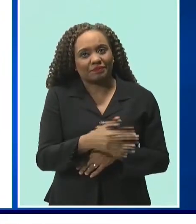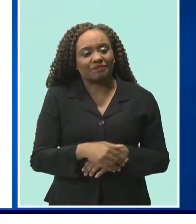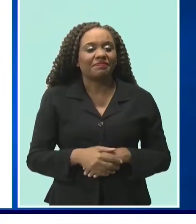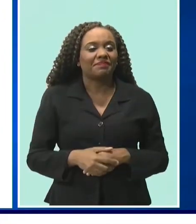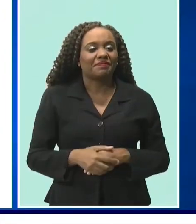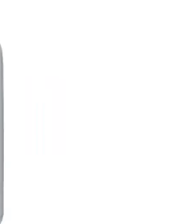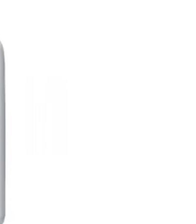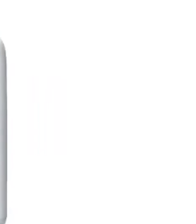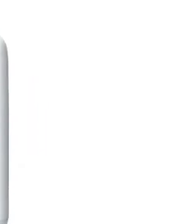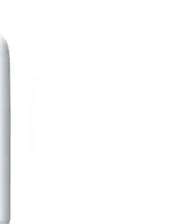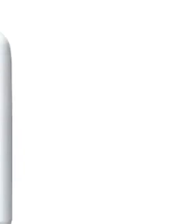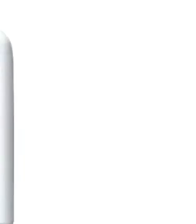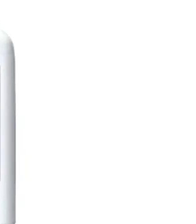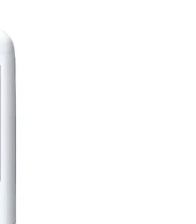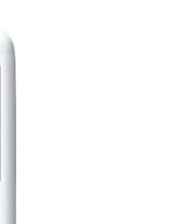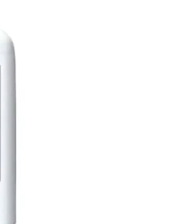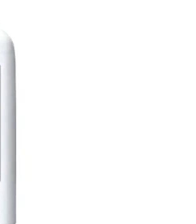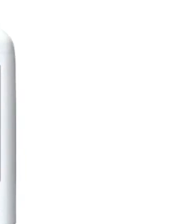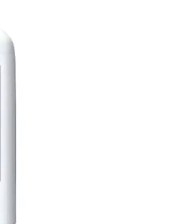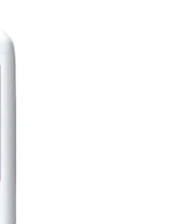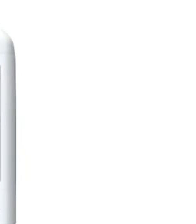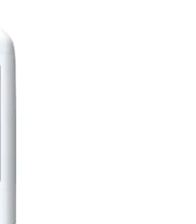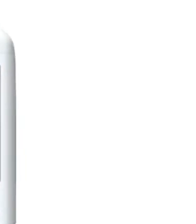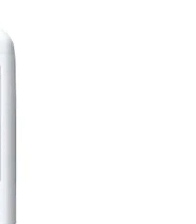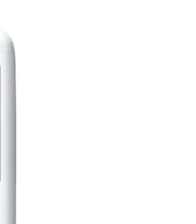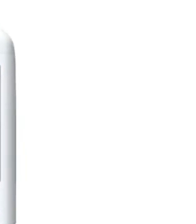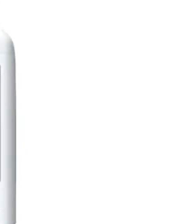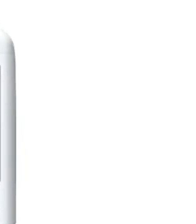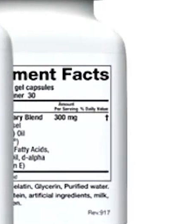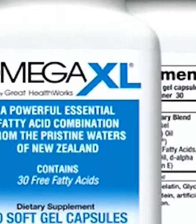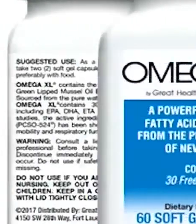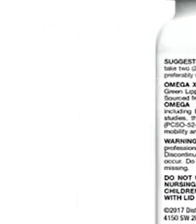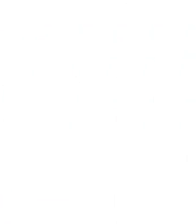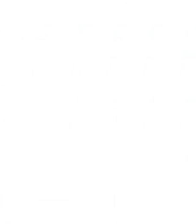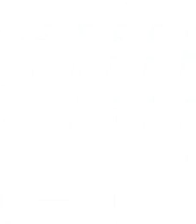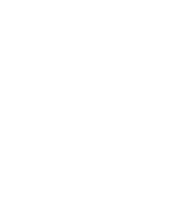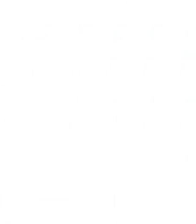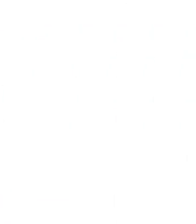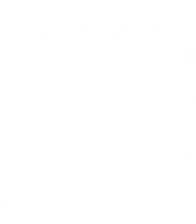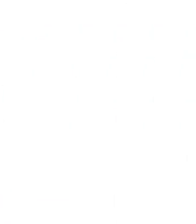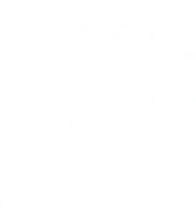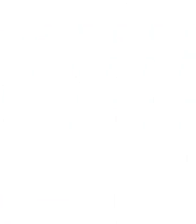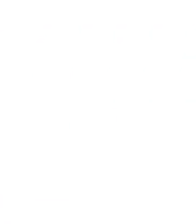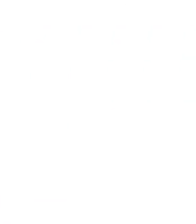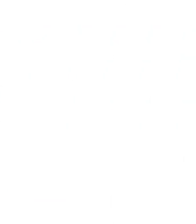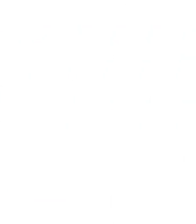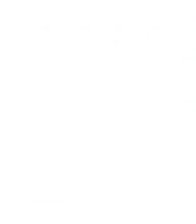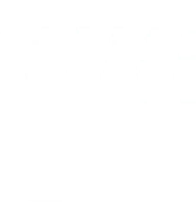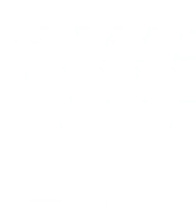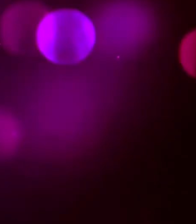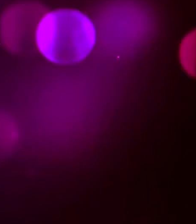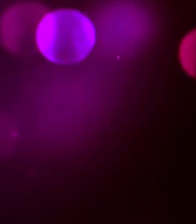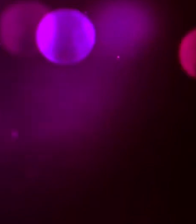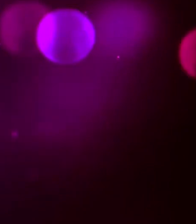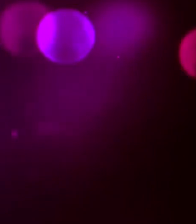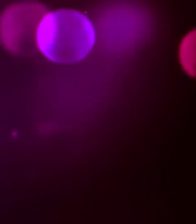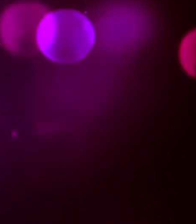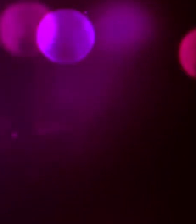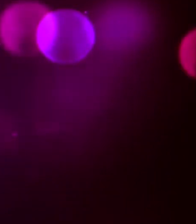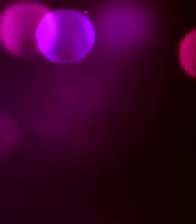Tonight's edition of Coping with COVID-19 was brought to you by Great Healthworks, agents for Omega XL and Probiotic.